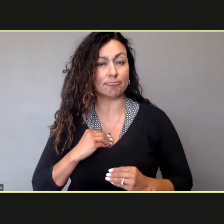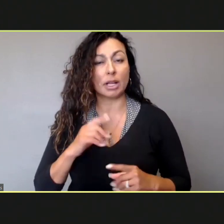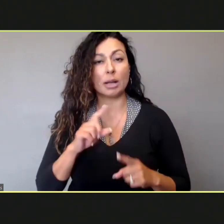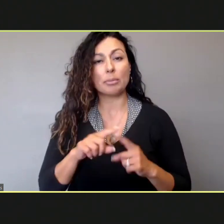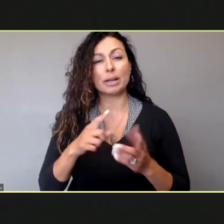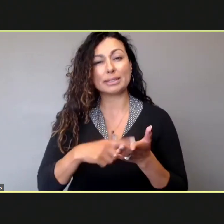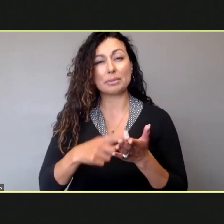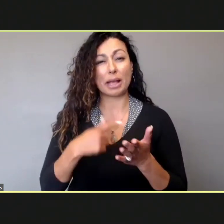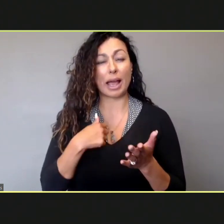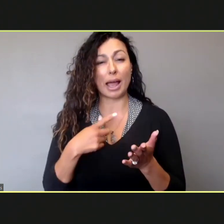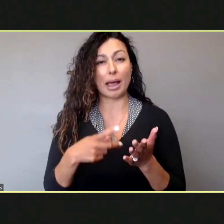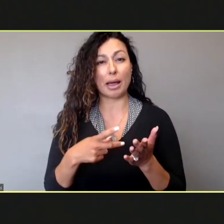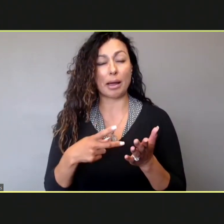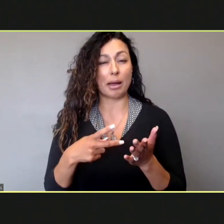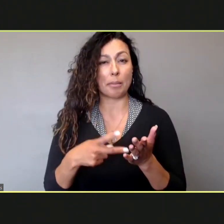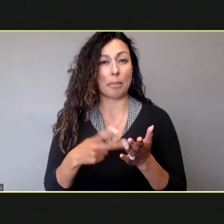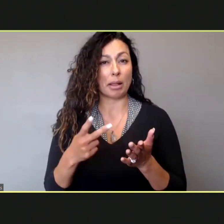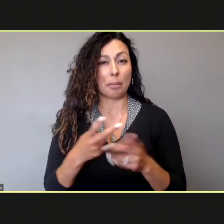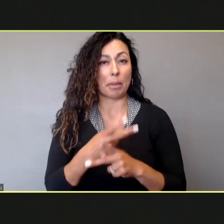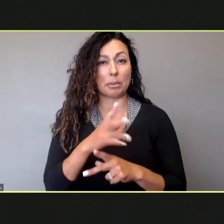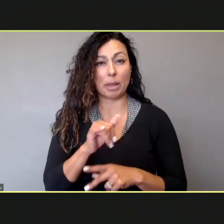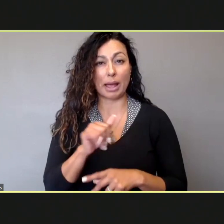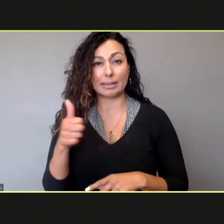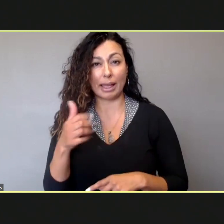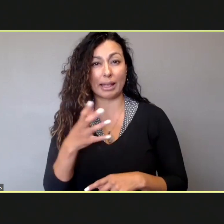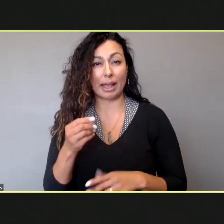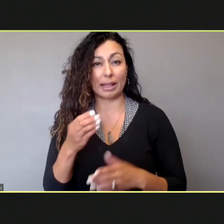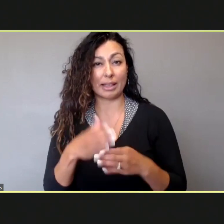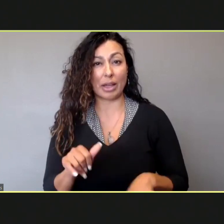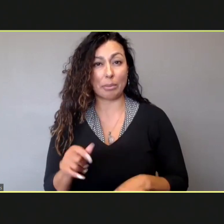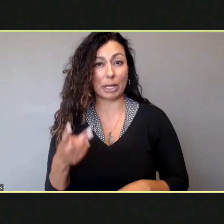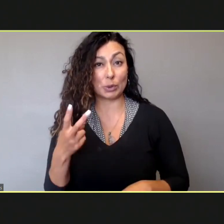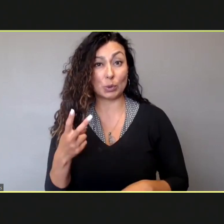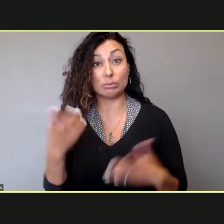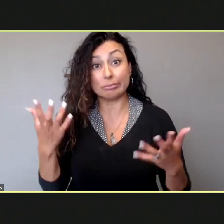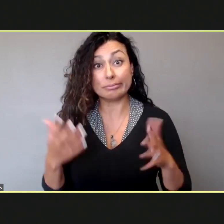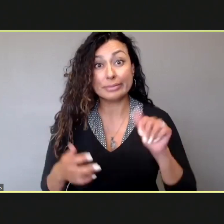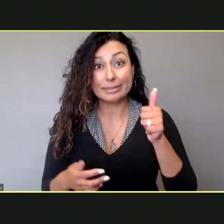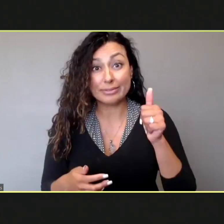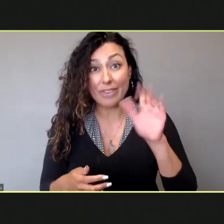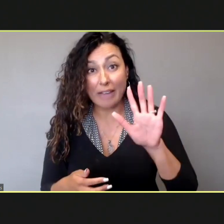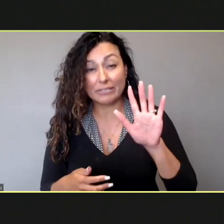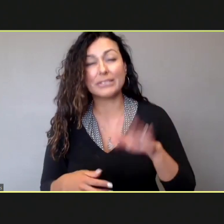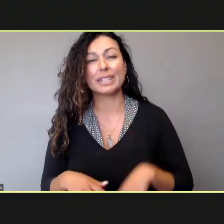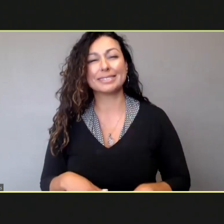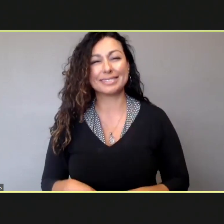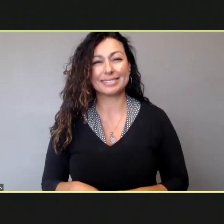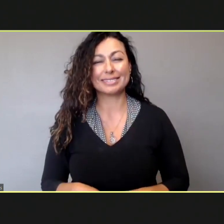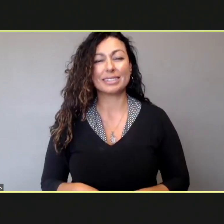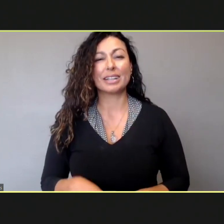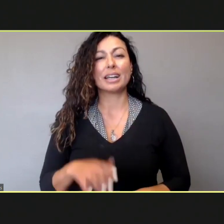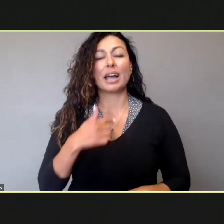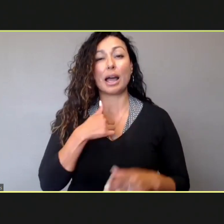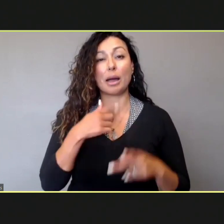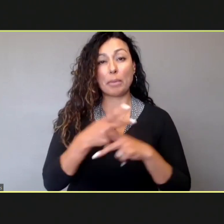by 10 and divide by 2 because that's faster for me, which would be 5. You know, 4. I multiply by 10 and divide by 2, which